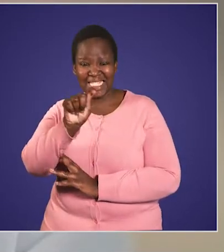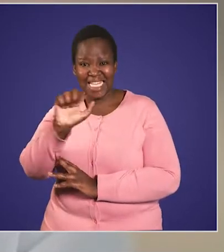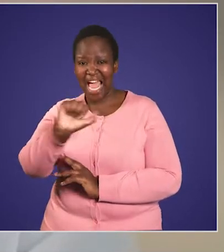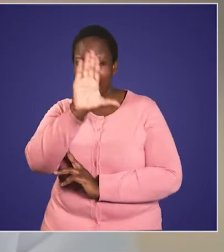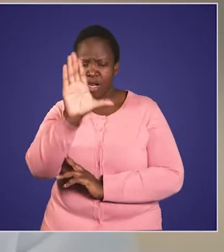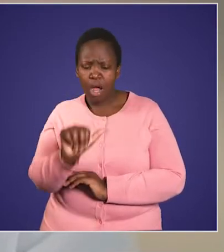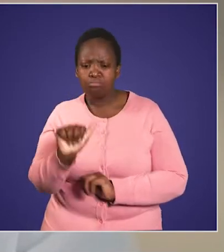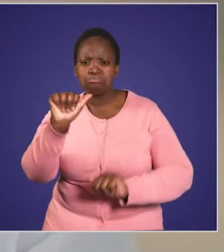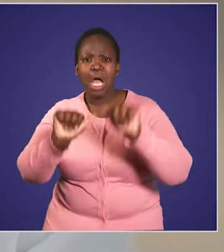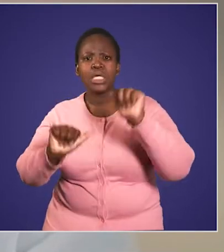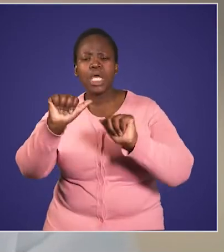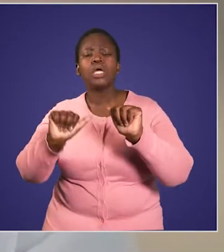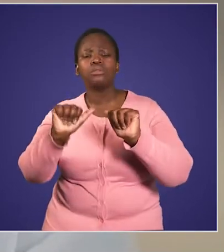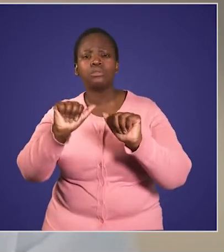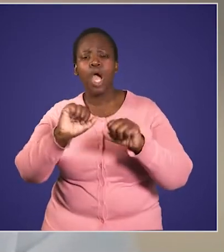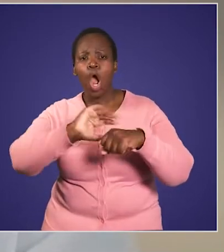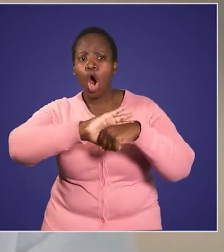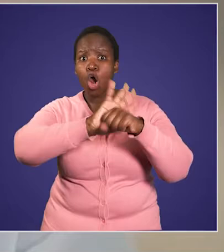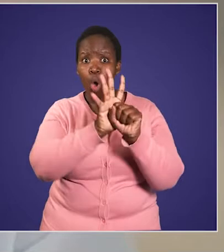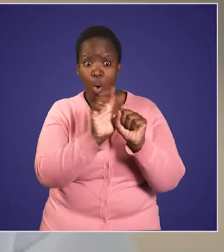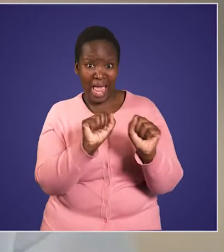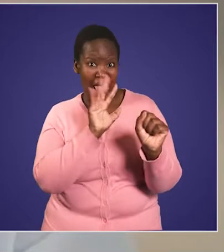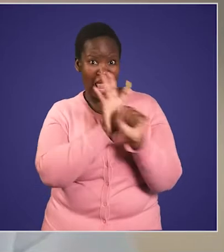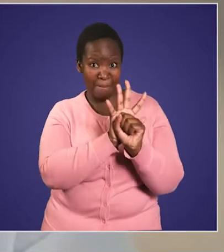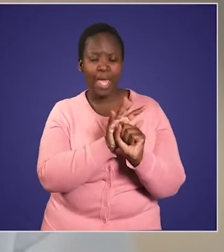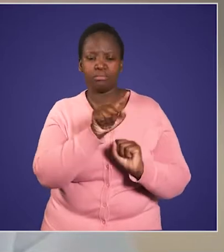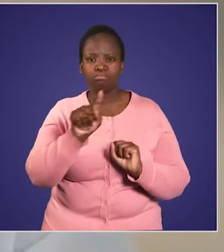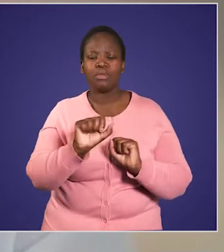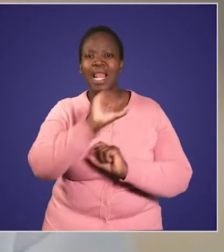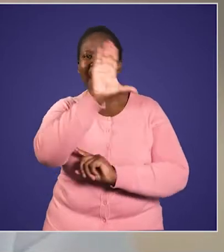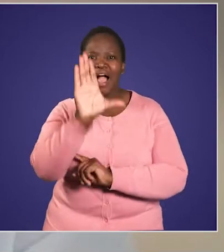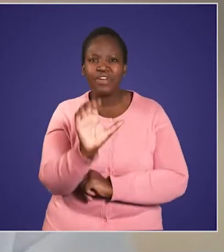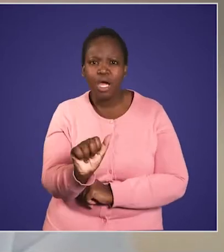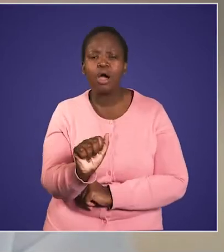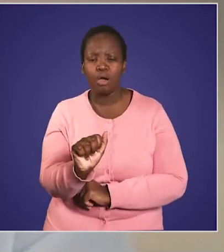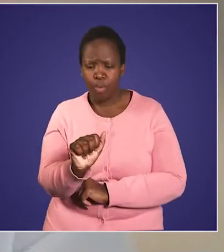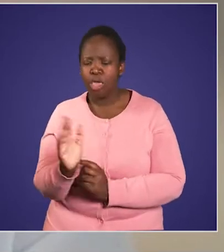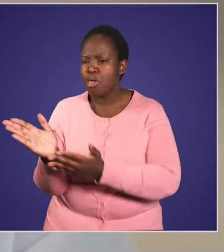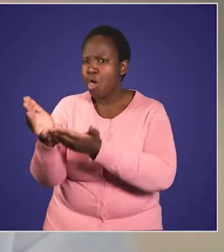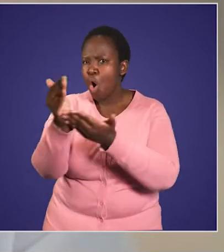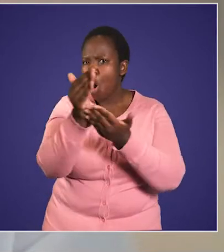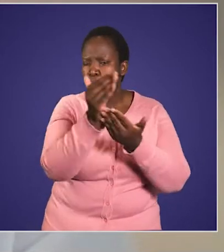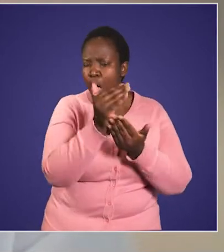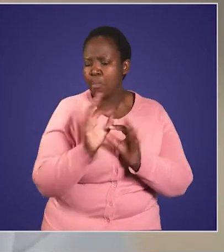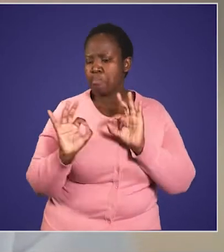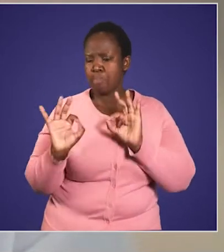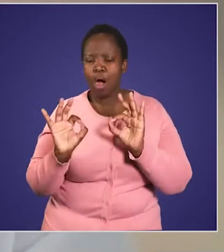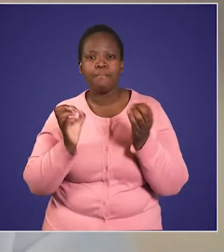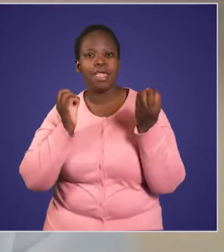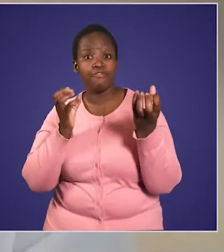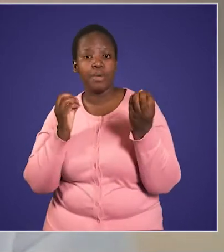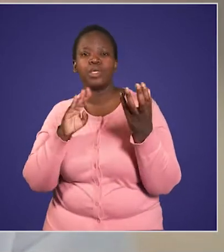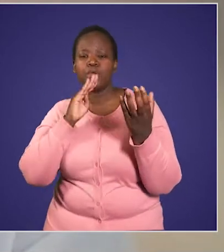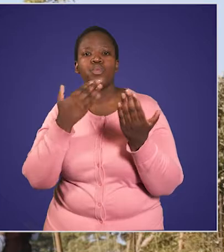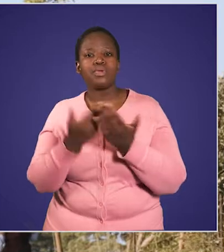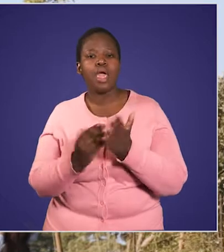impact of COVID in the region. We have collected very fruitful, insightful information which will help the region to